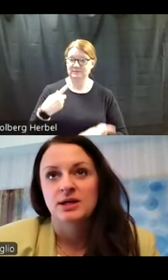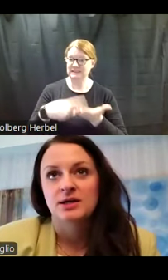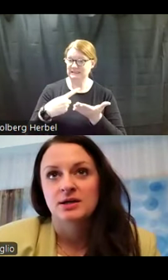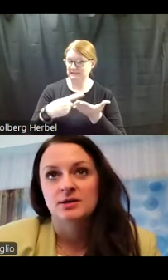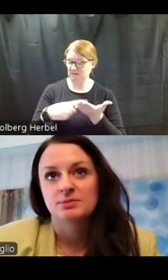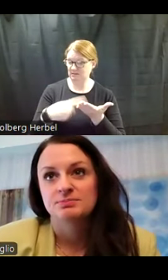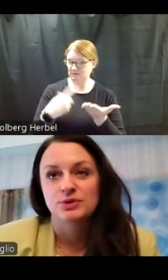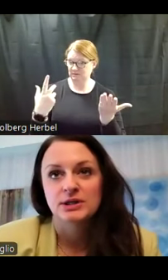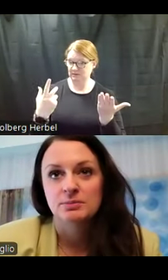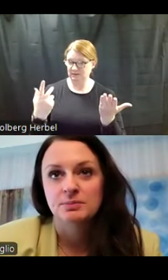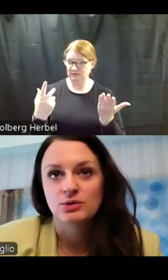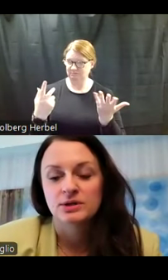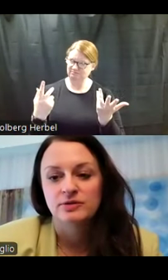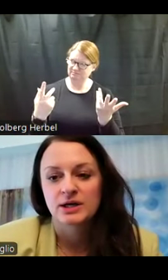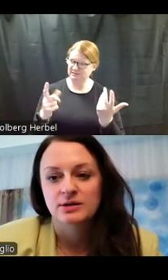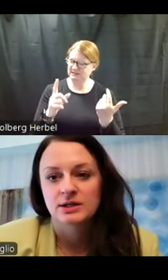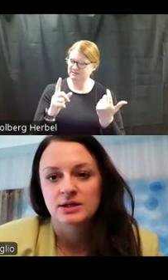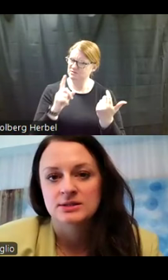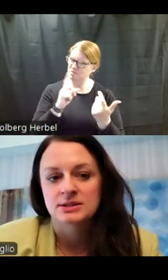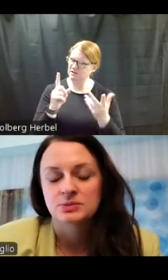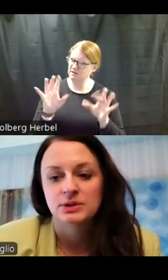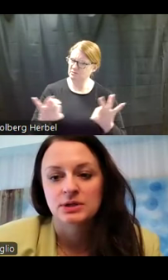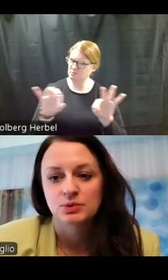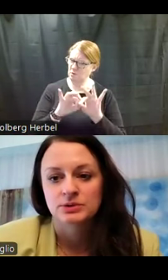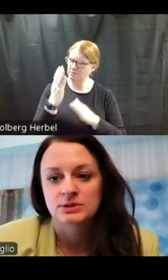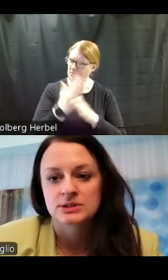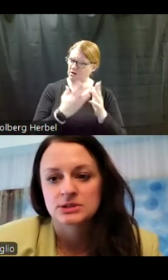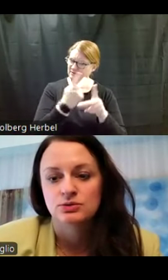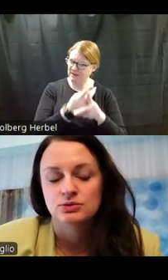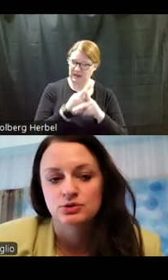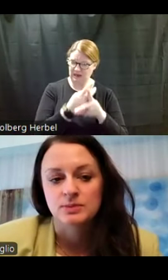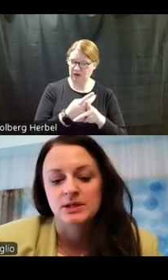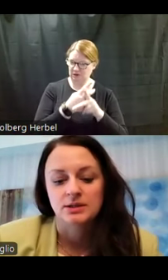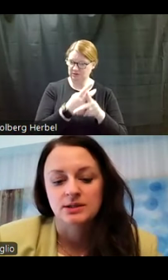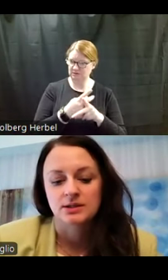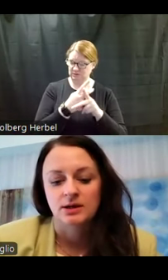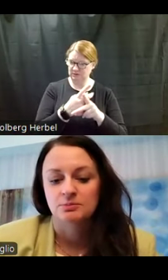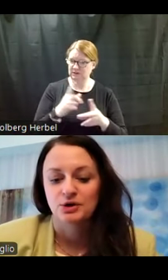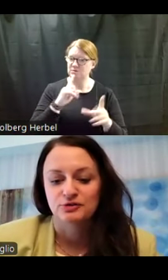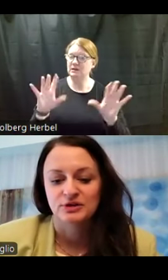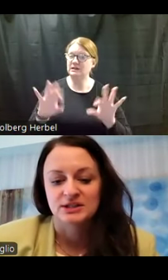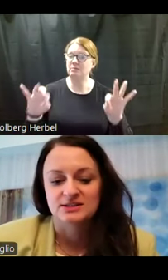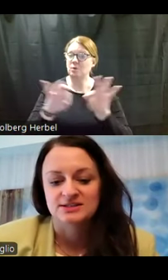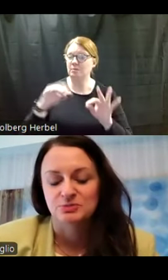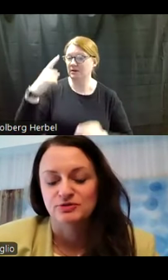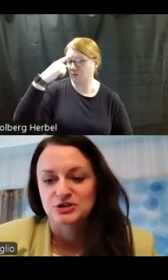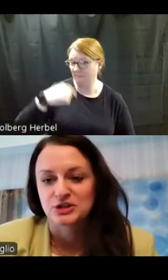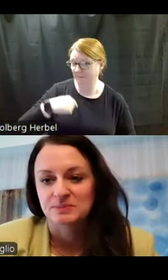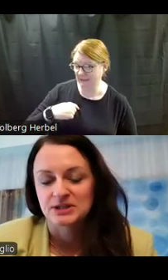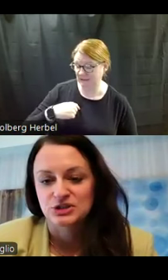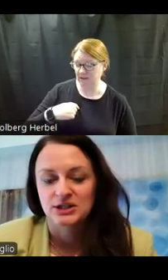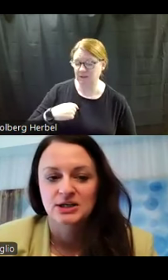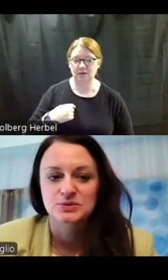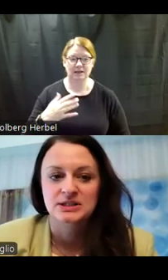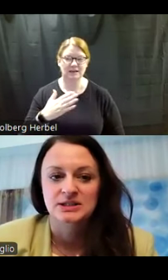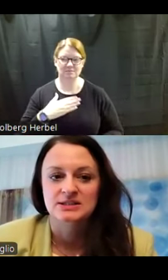about a really component of care that is really important to me. And I think part of it is the profession I'm